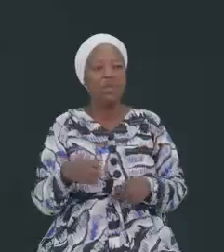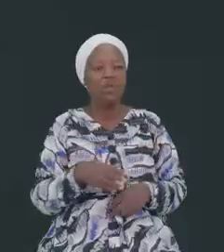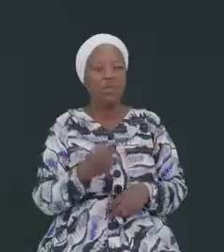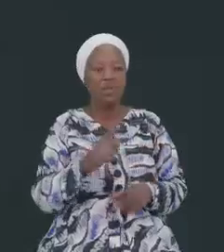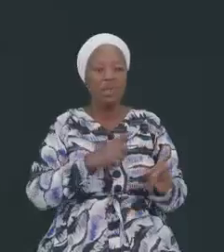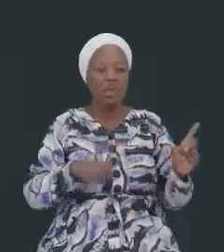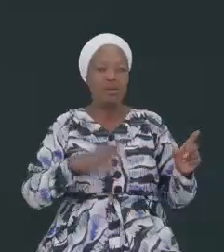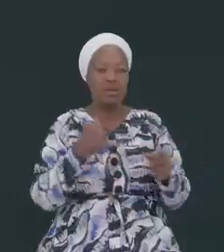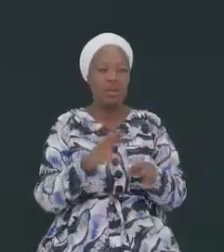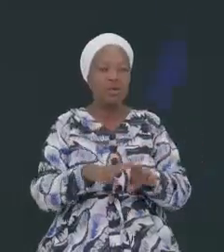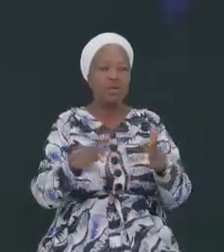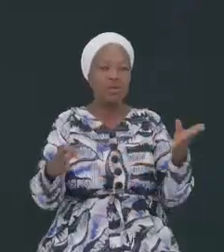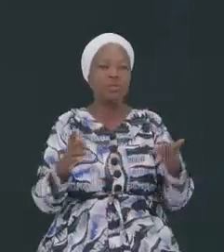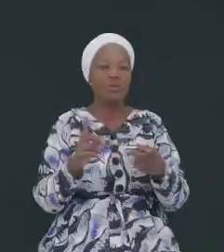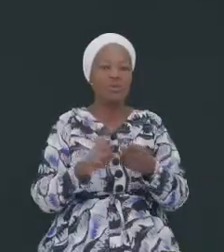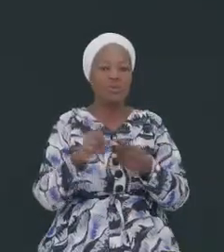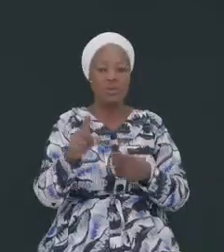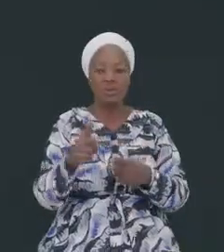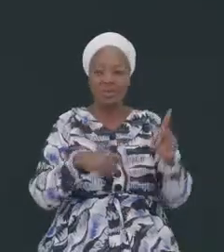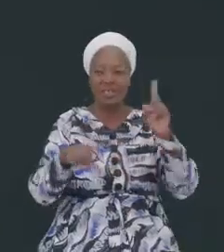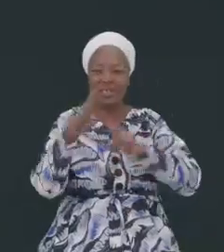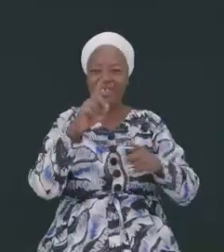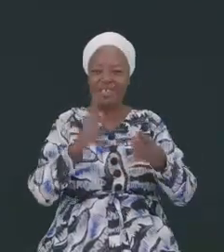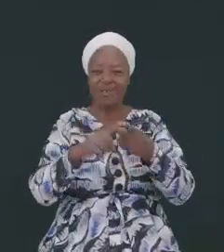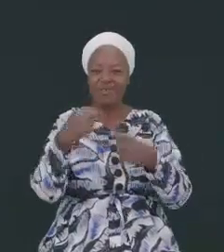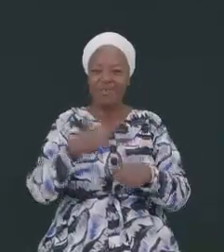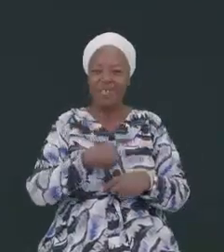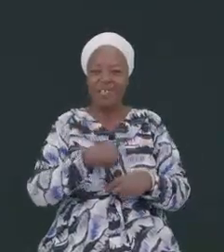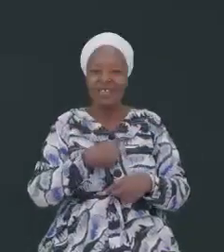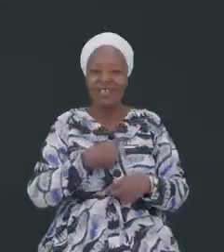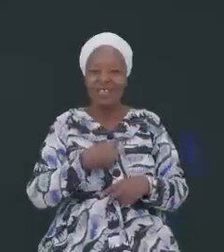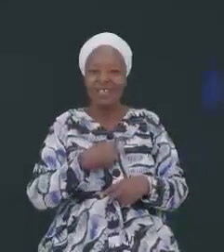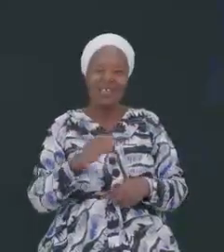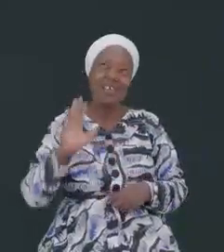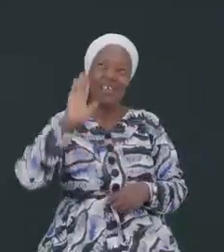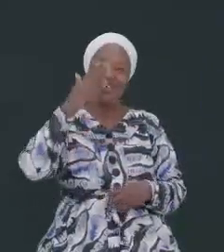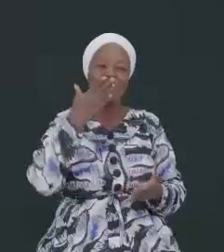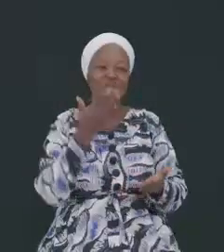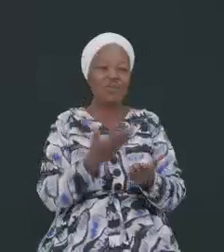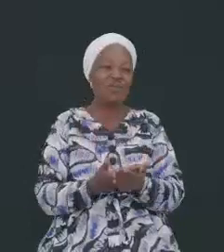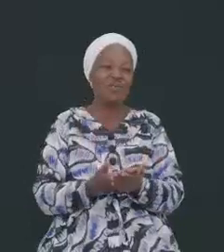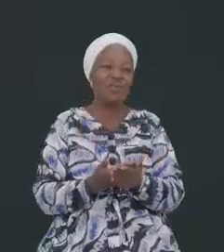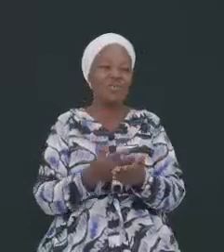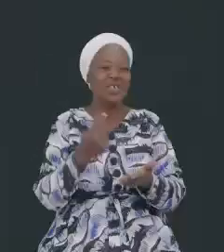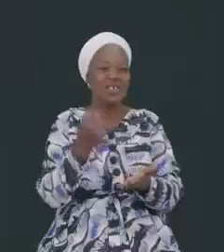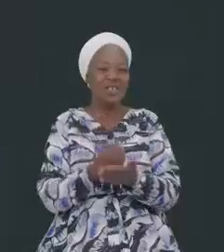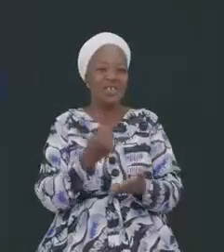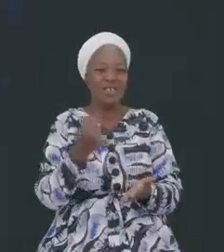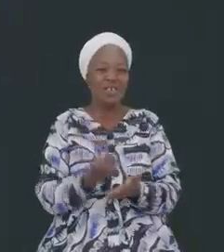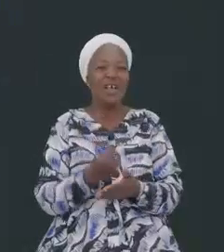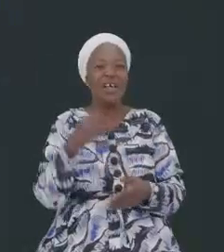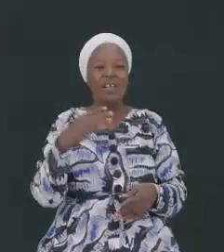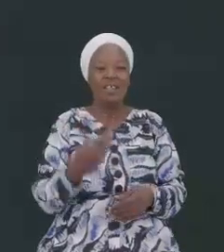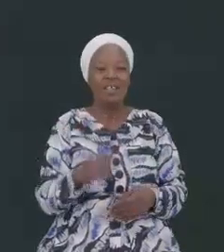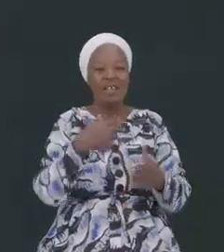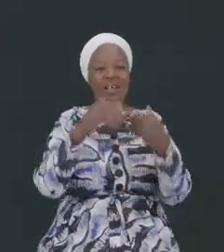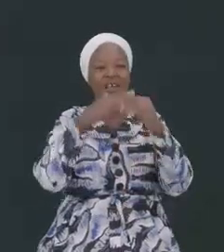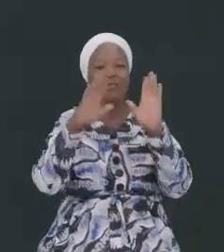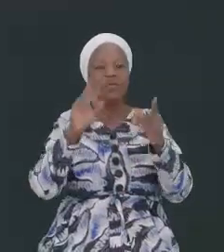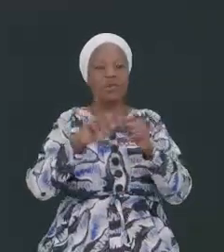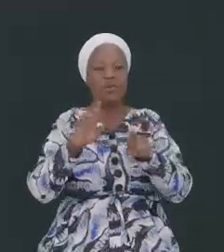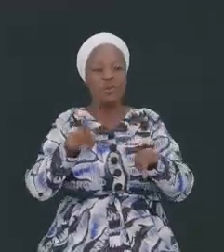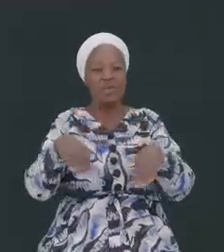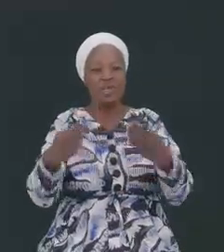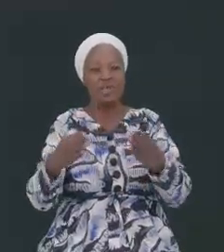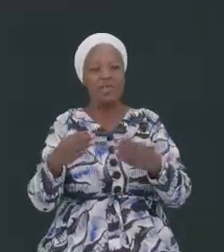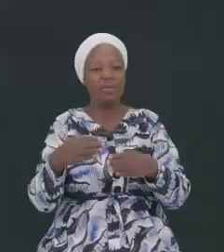open unto thee, unto me, his good treasure, the heaven, to give thee the